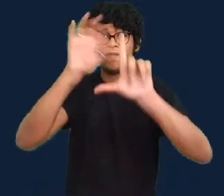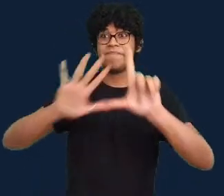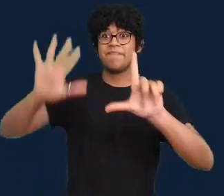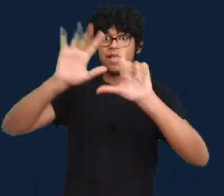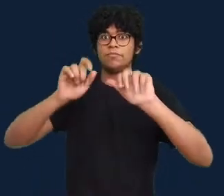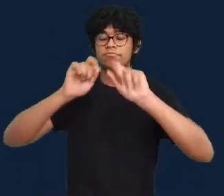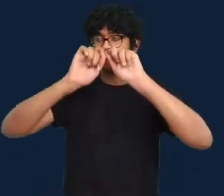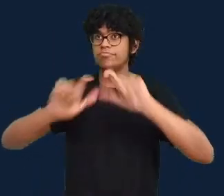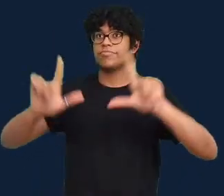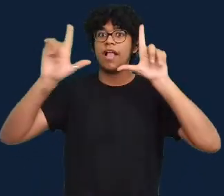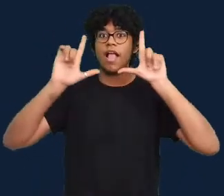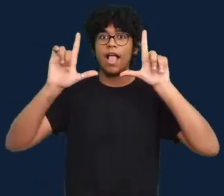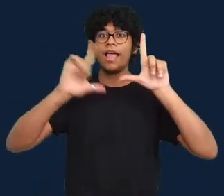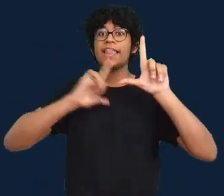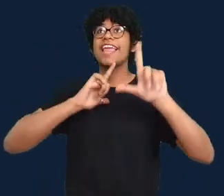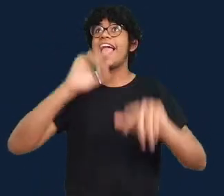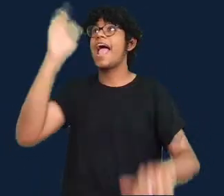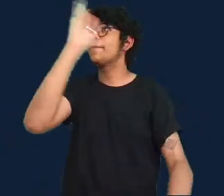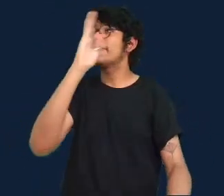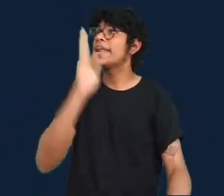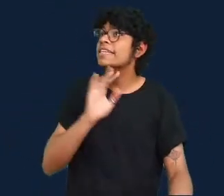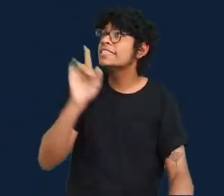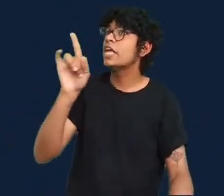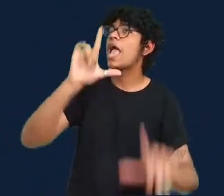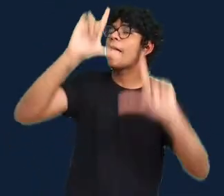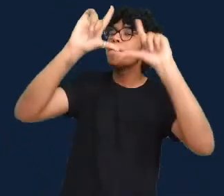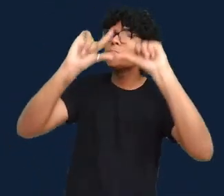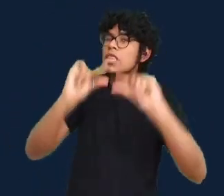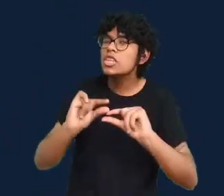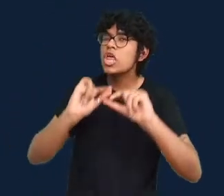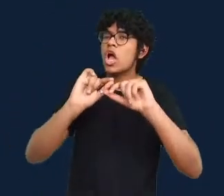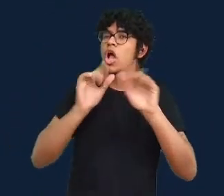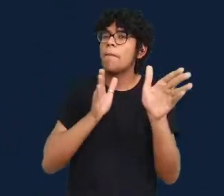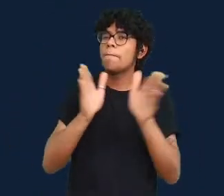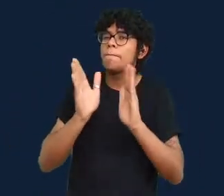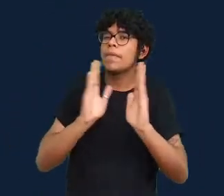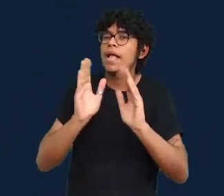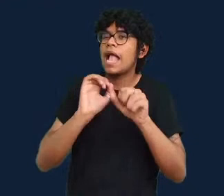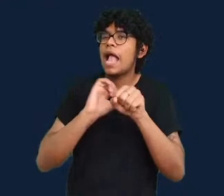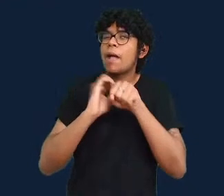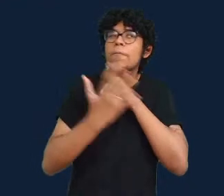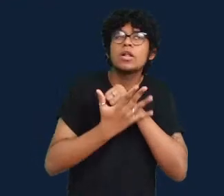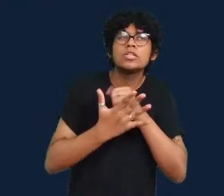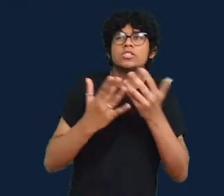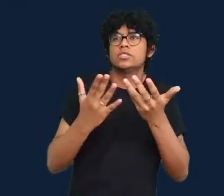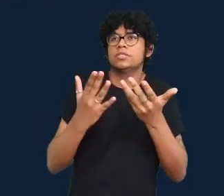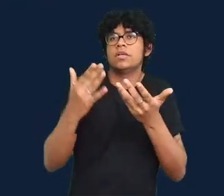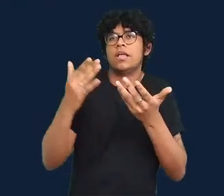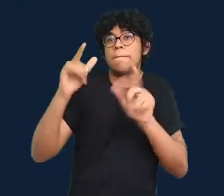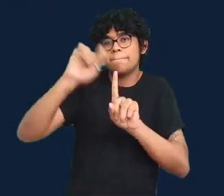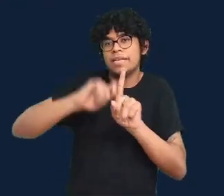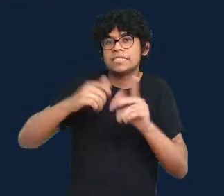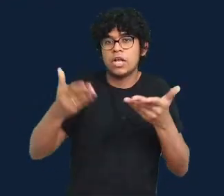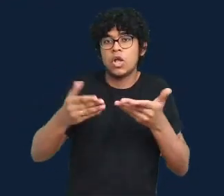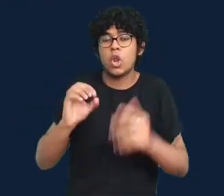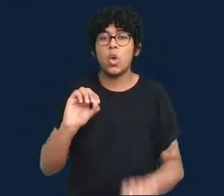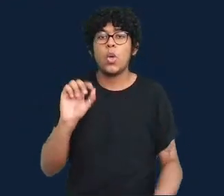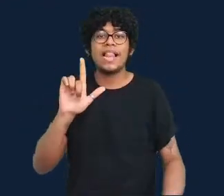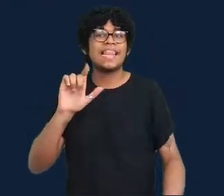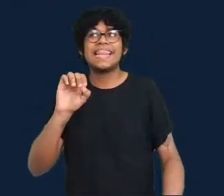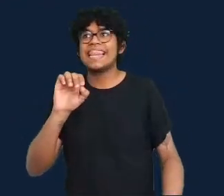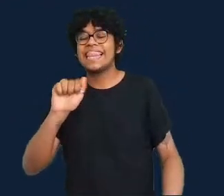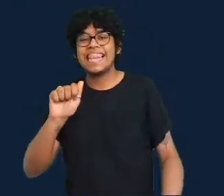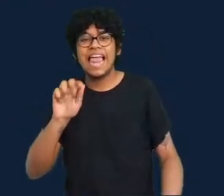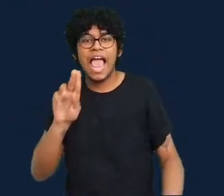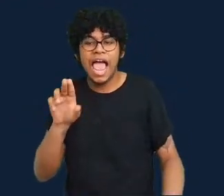cases since this month, or in Laos, cases are suddenly spiking. So, these factoids